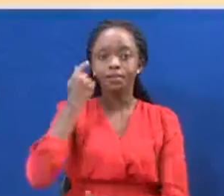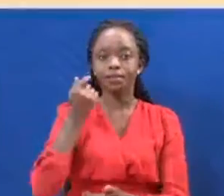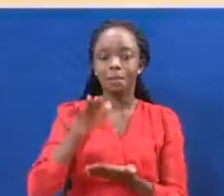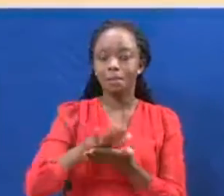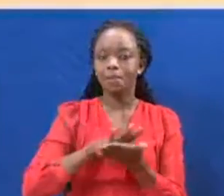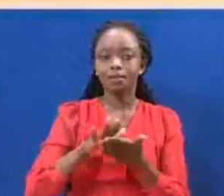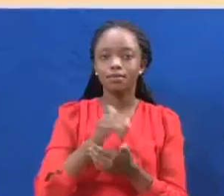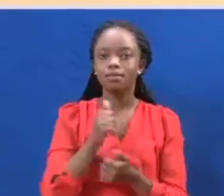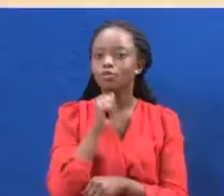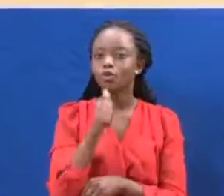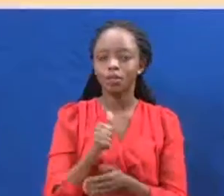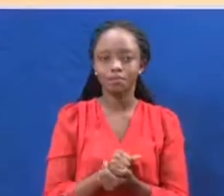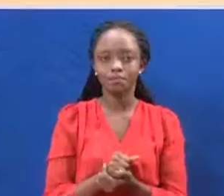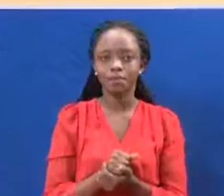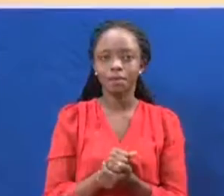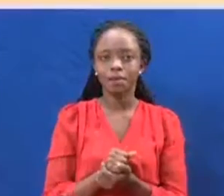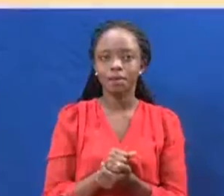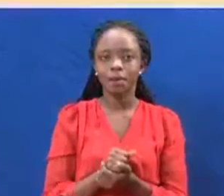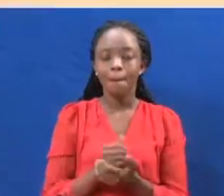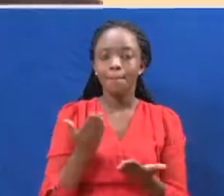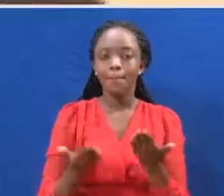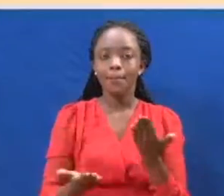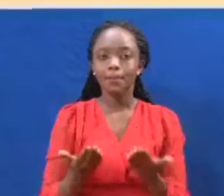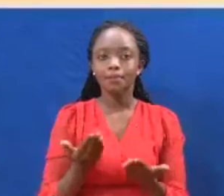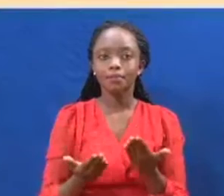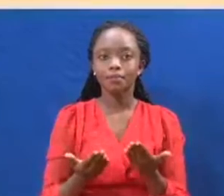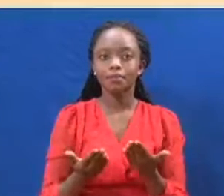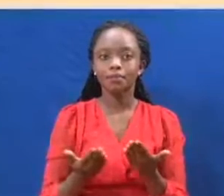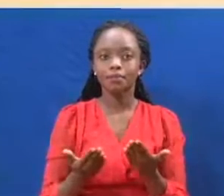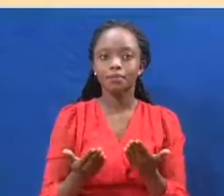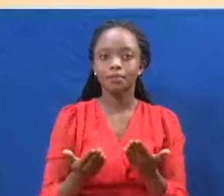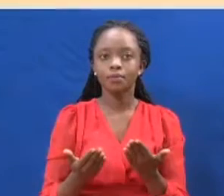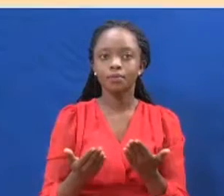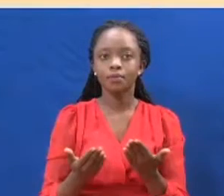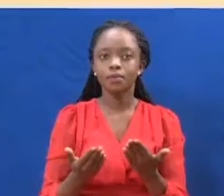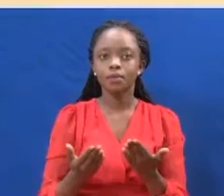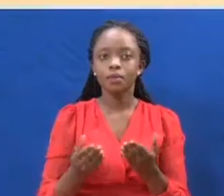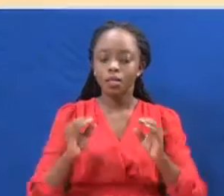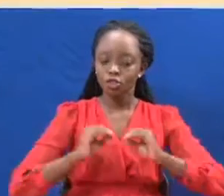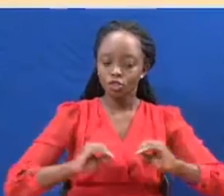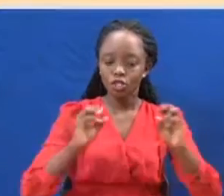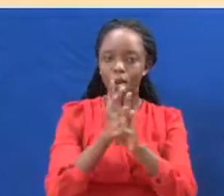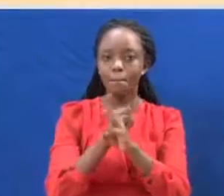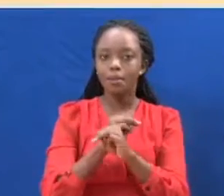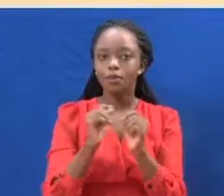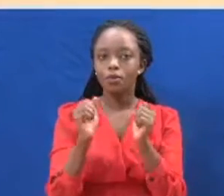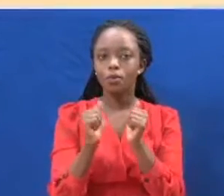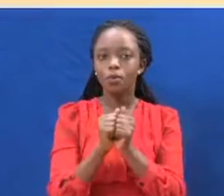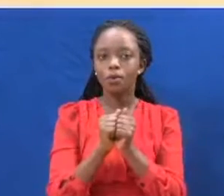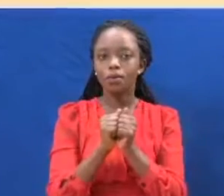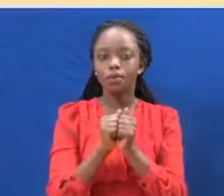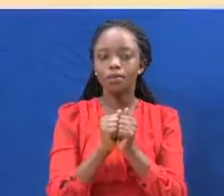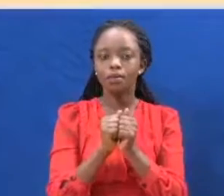is not. Perhaps, Sharon, maybe, you know, we do not teach mathematics the way it is taught,